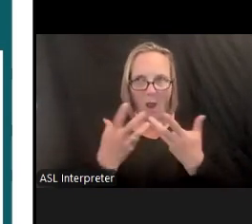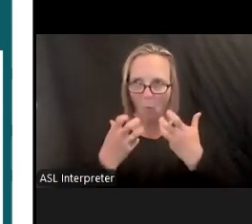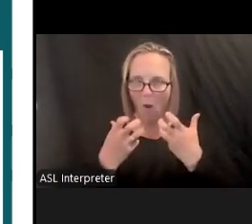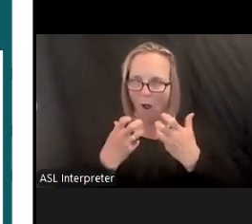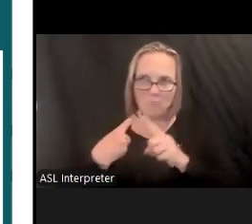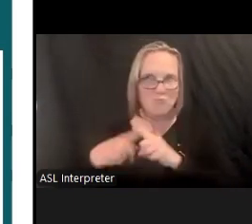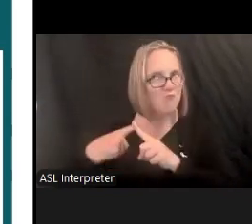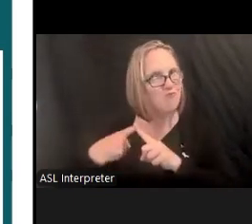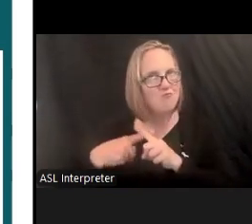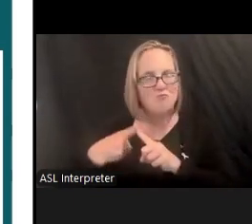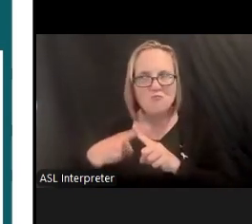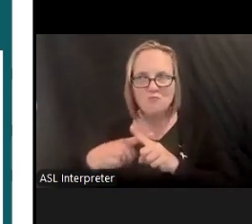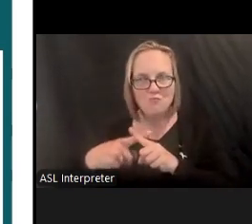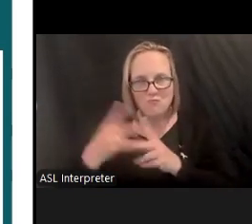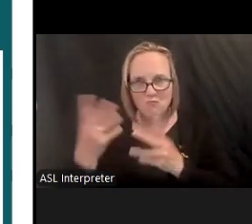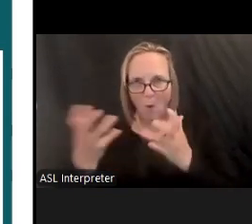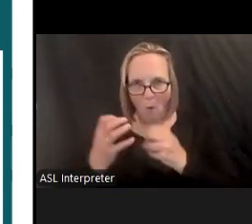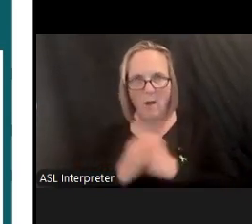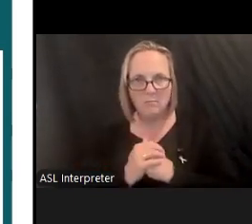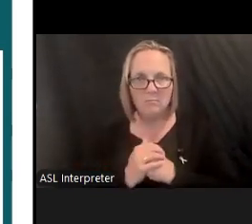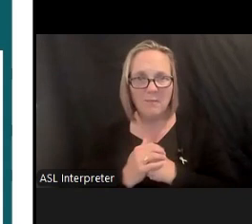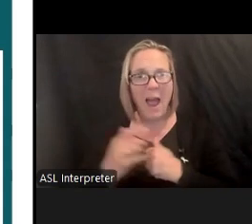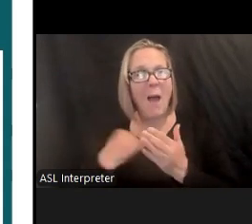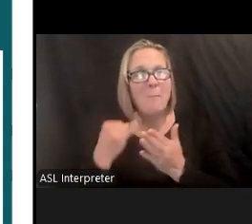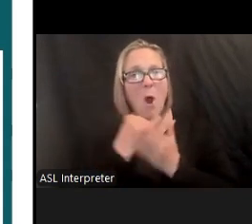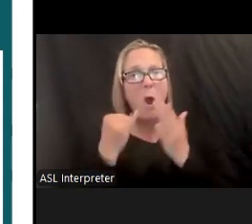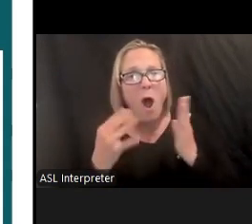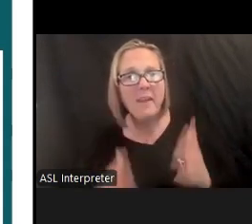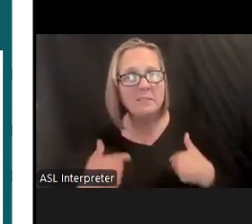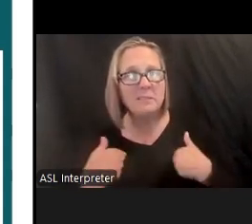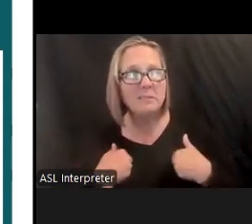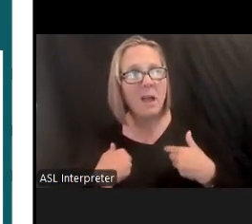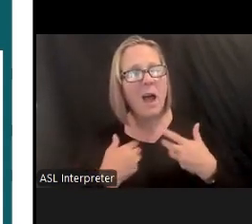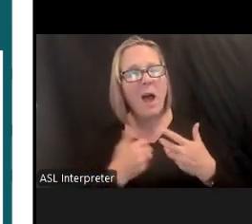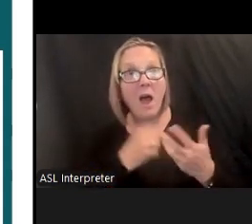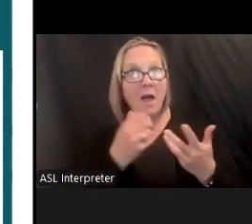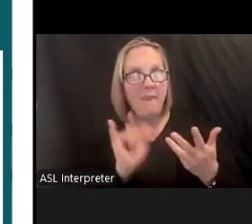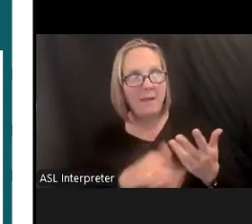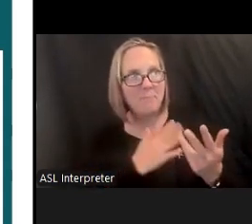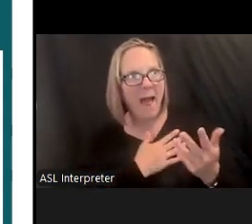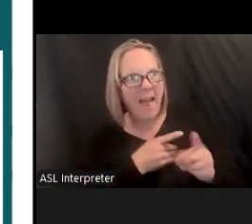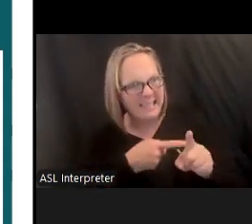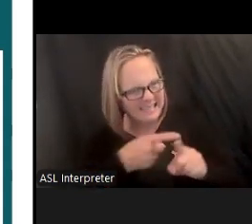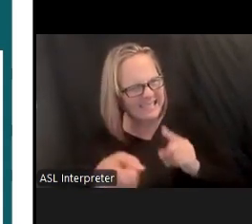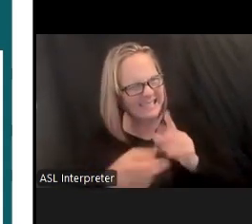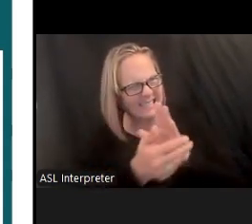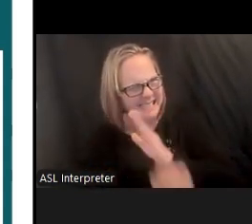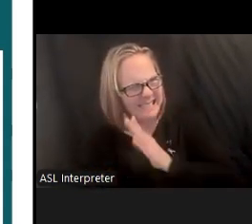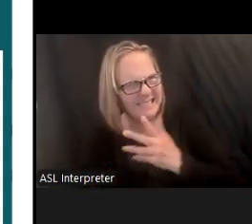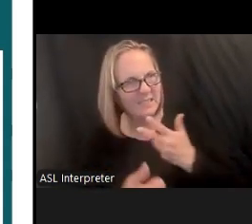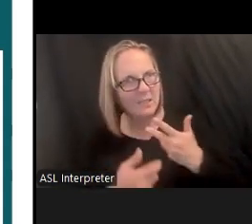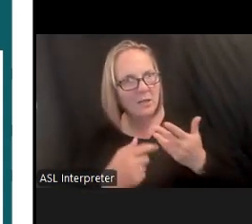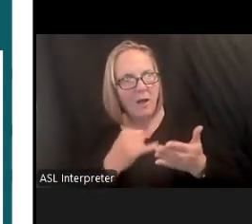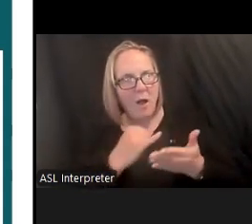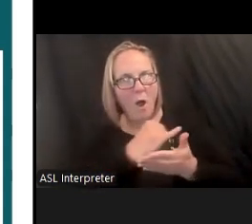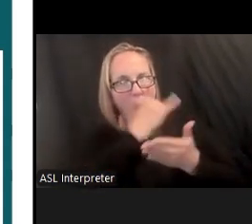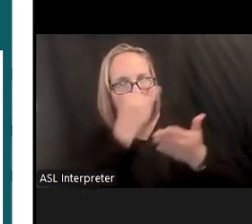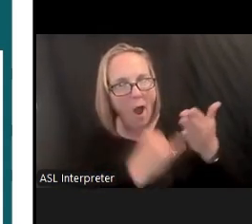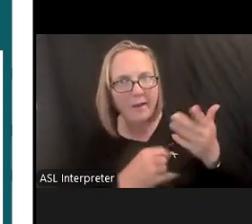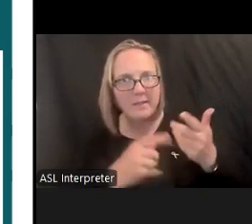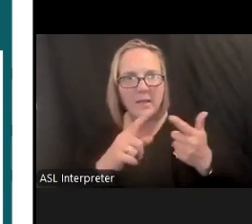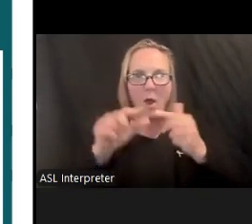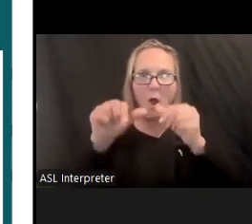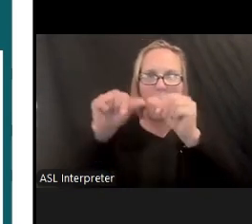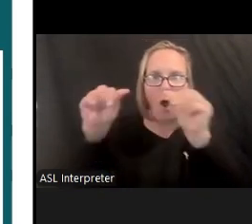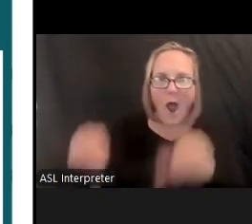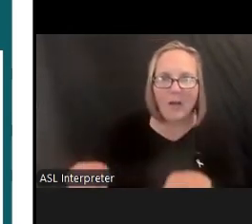creator. That's my wheelhouse. City planning, architecture, design that addresses the needs of a city. Those are all